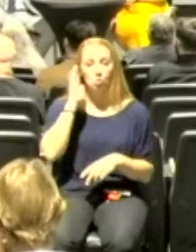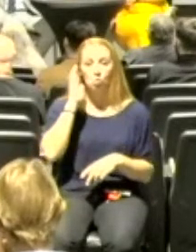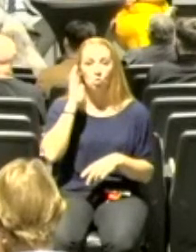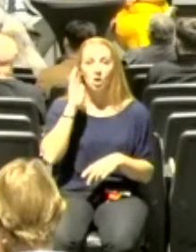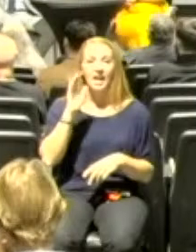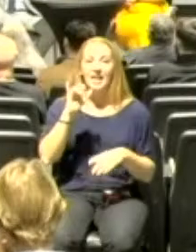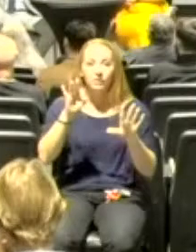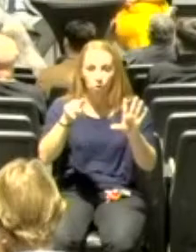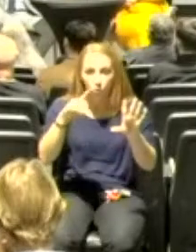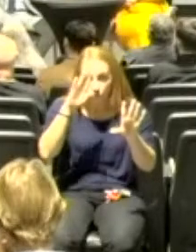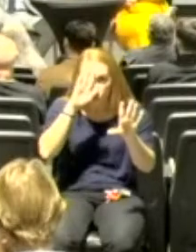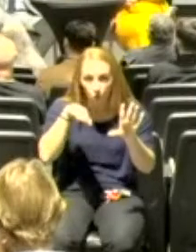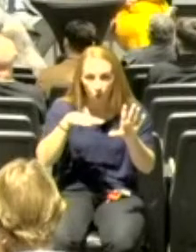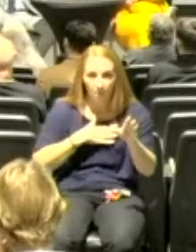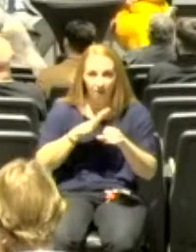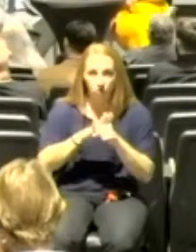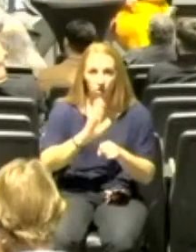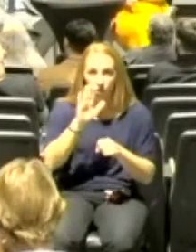every 5 minutes.